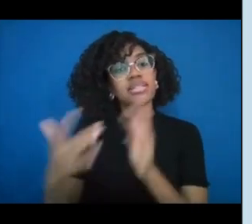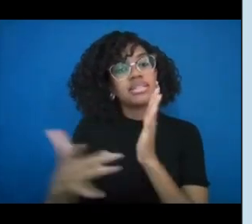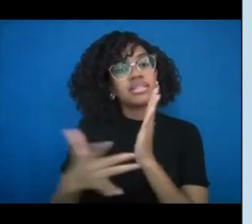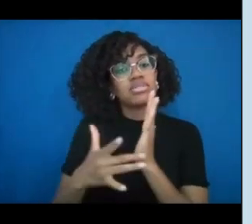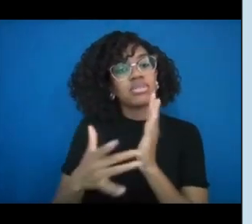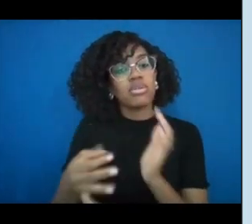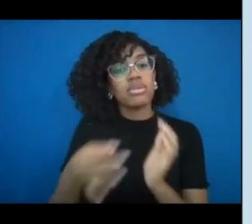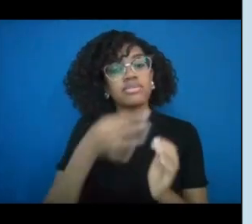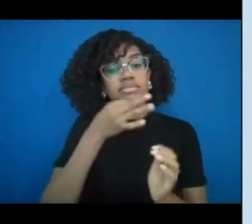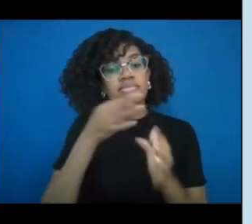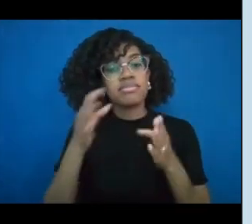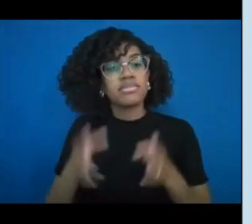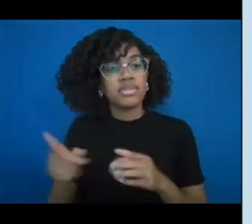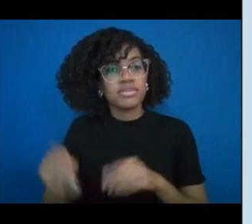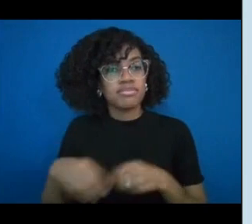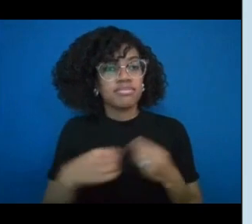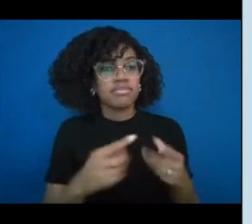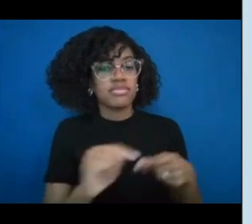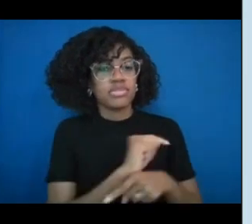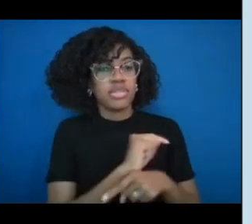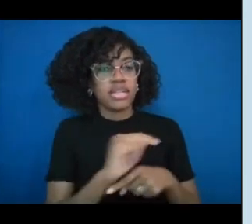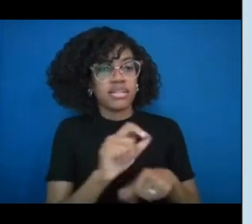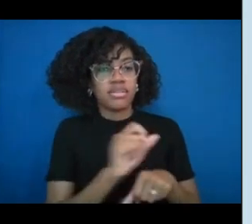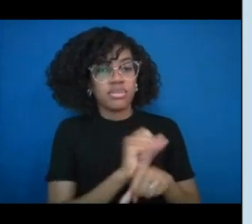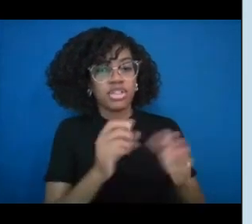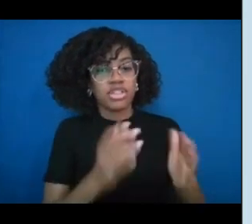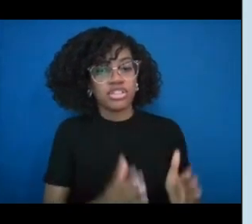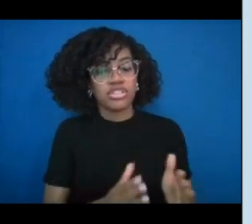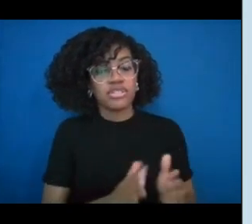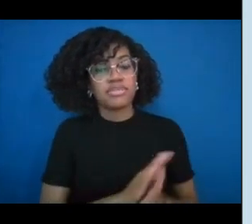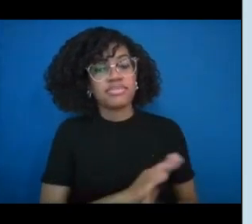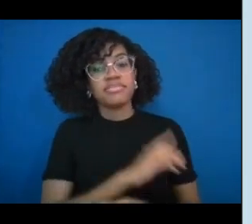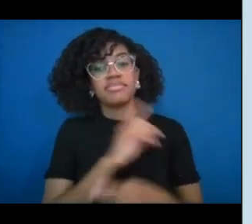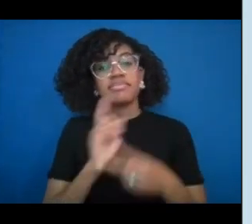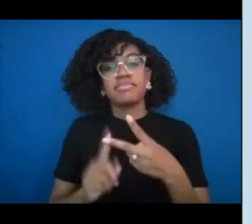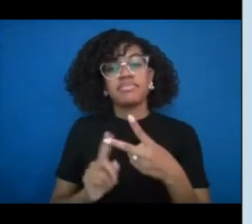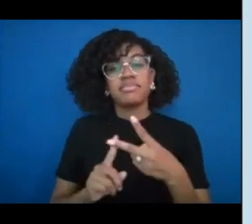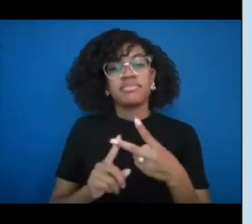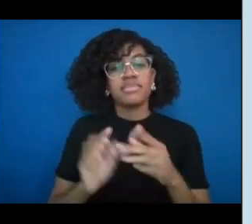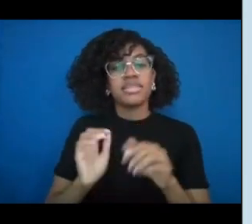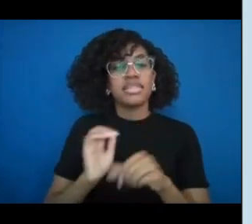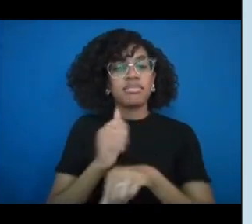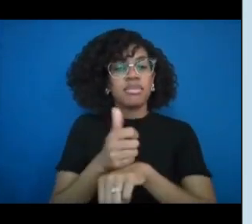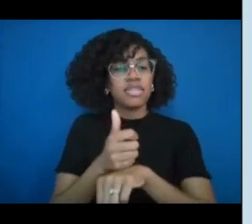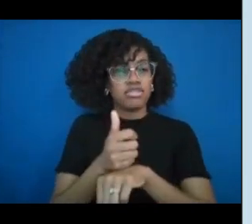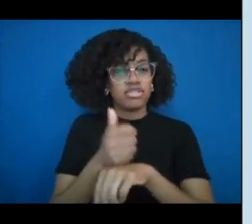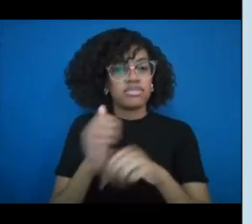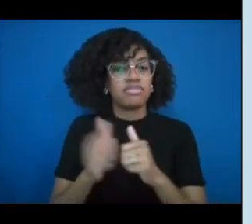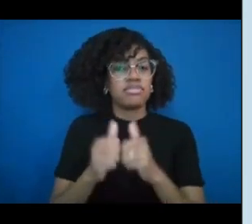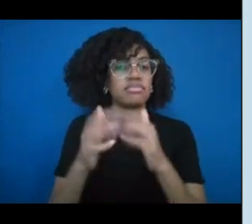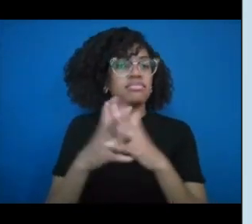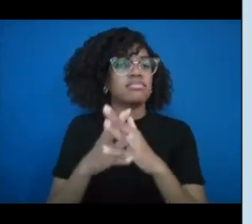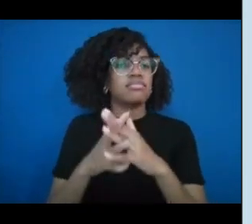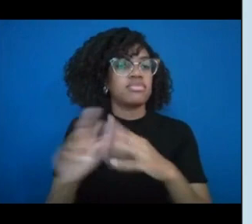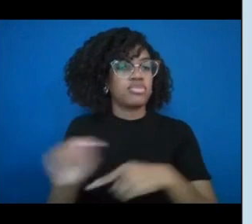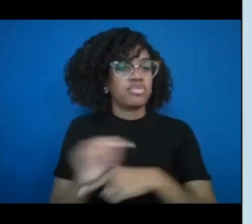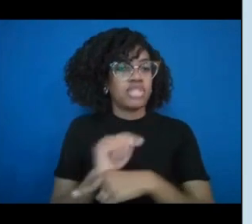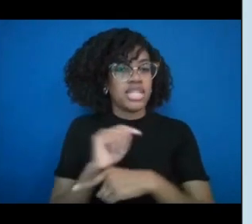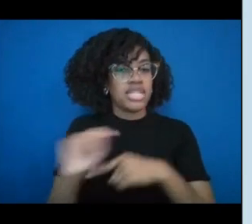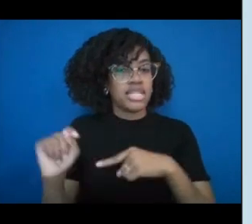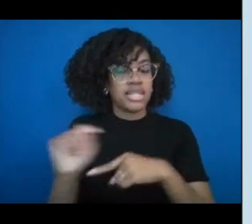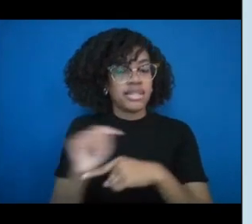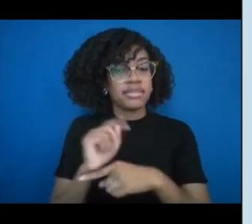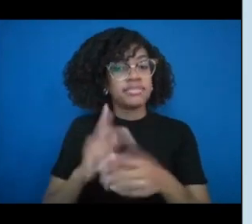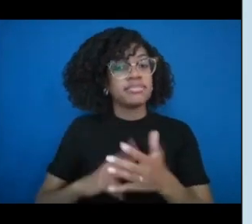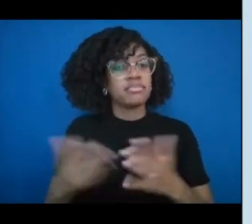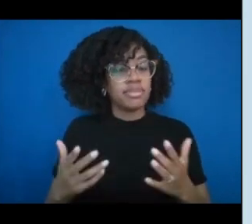workers. And then the second part is the implementation of that training. This is where you are